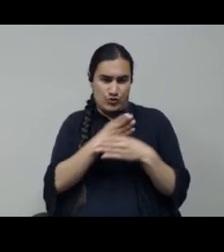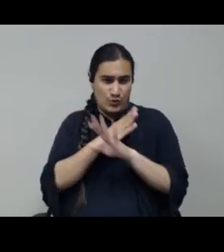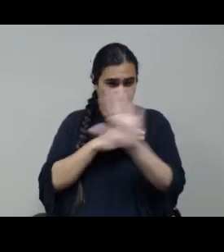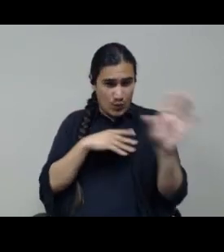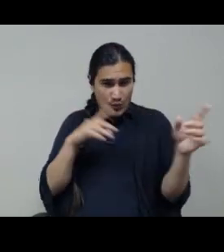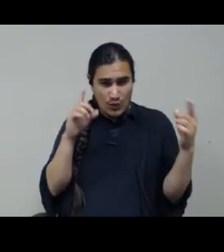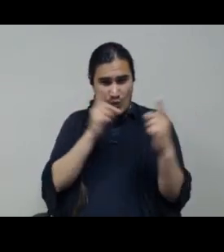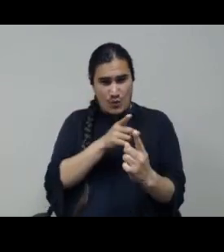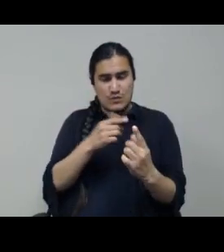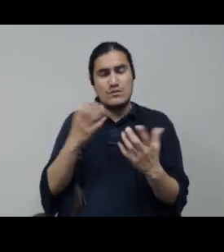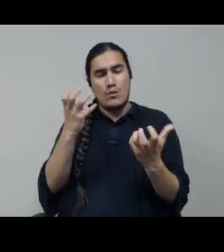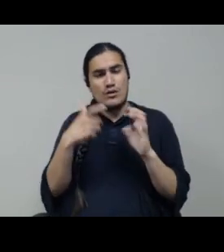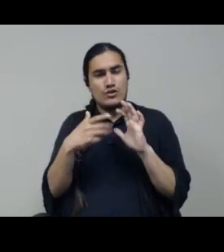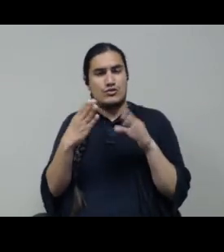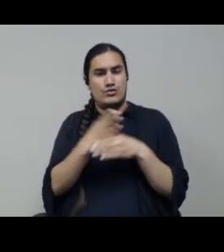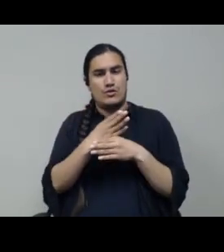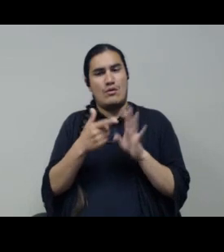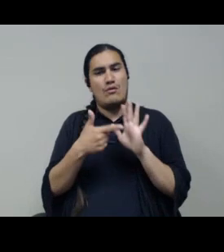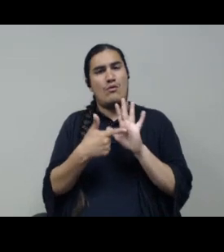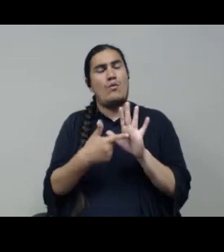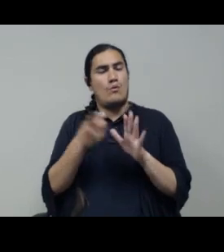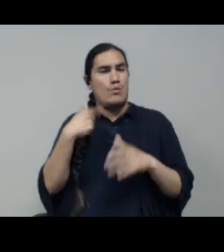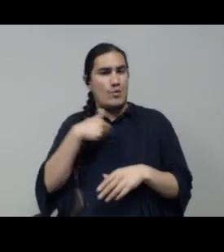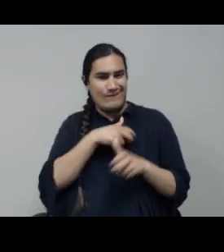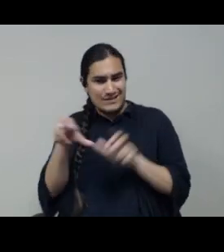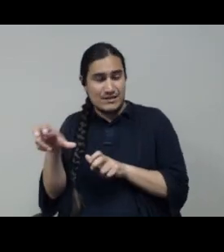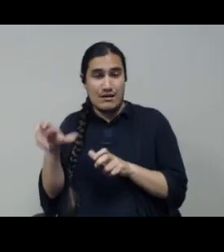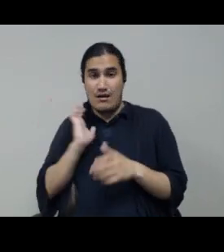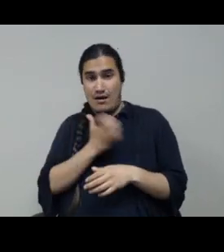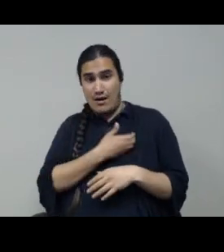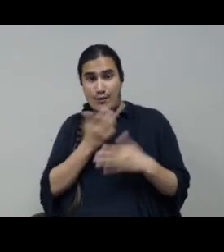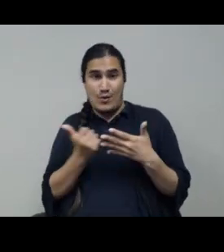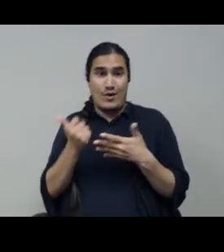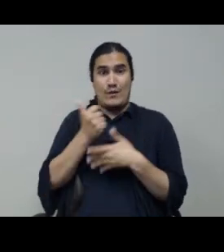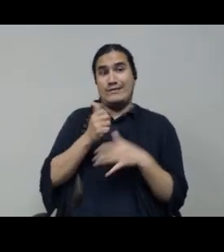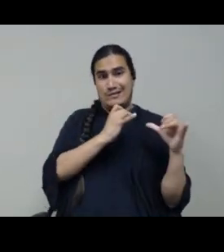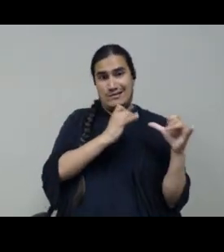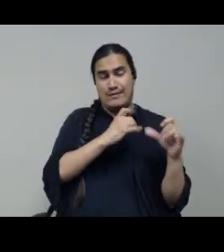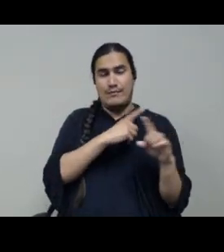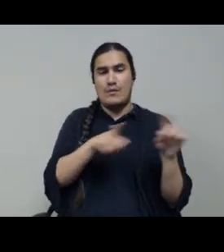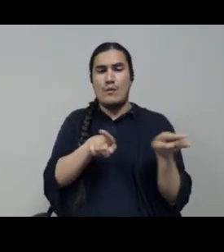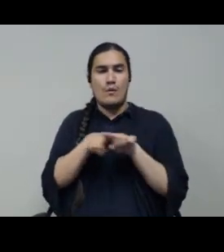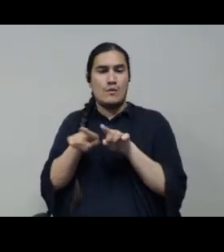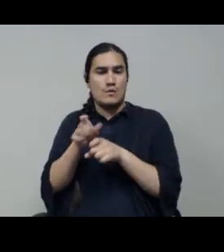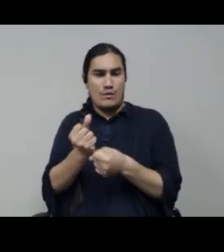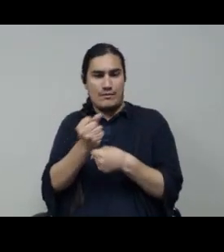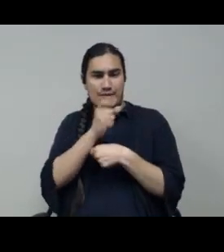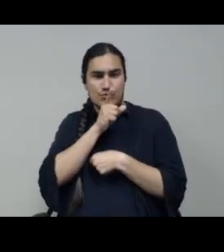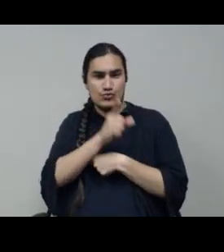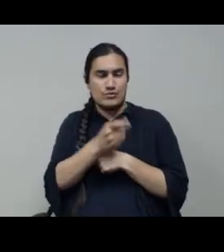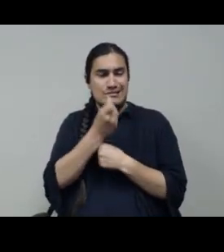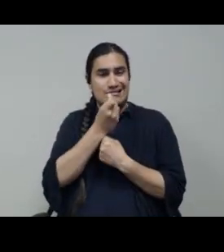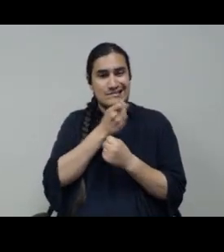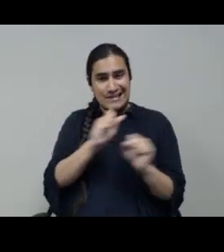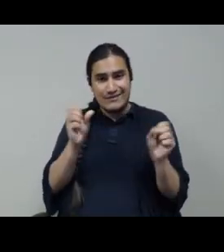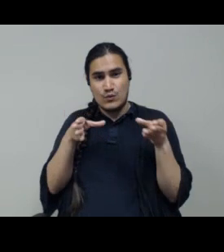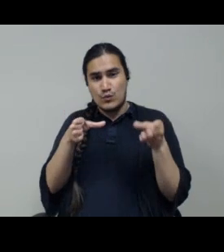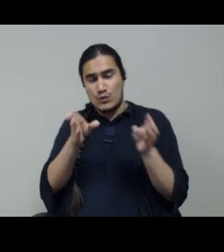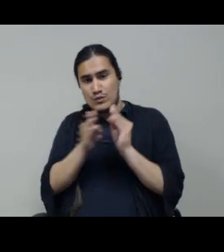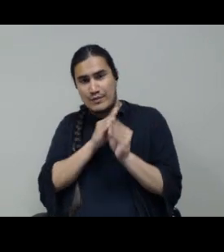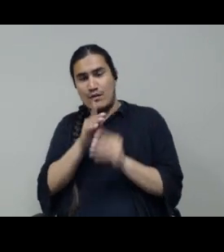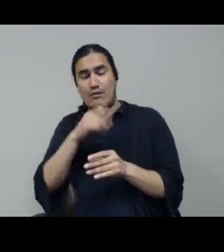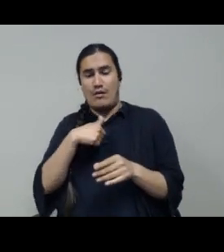show you what we're investing in. We have the same priorities, but we also want to make sure that there's safety, roads of repair. We keep the promise to not only